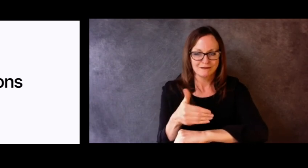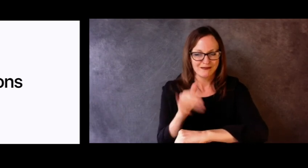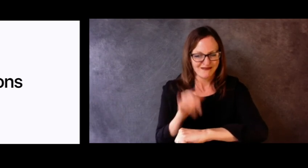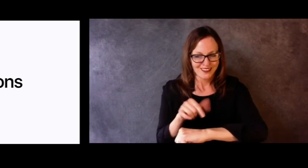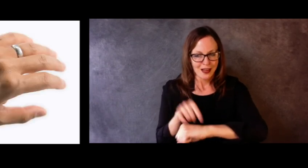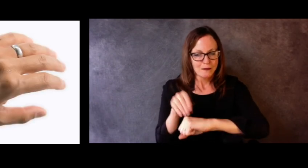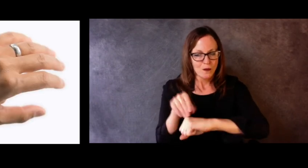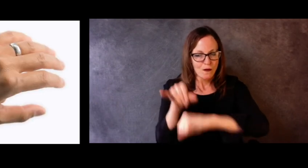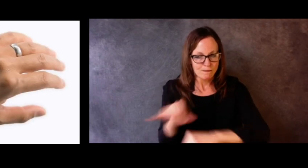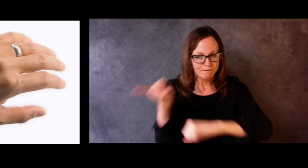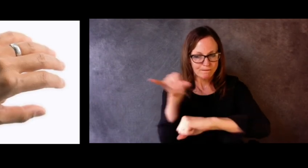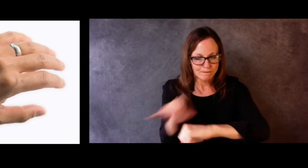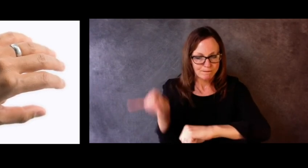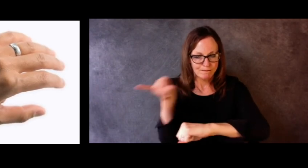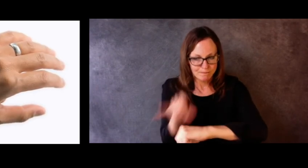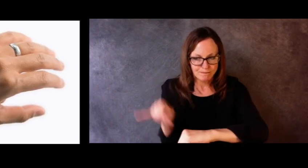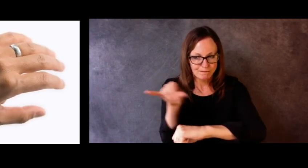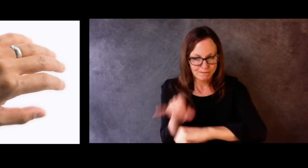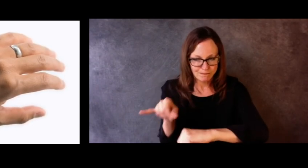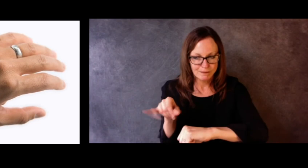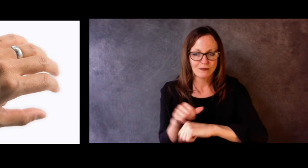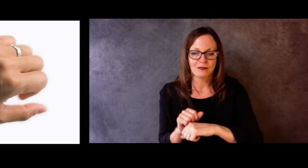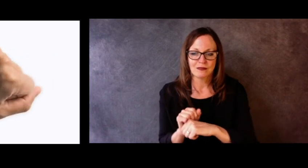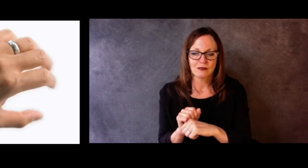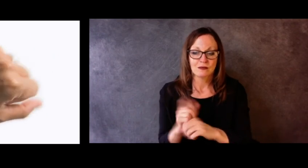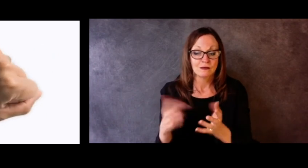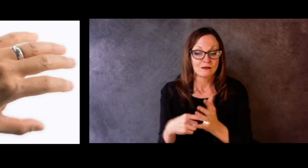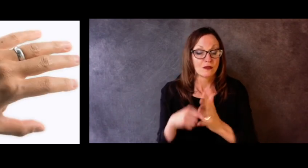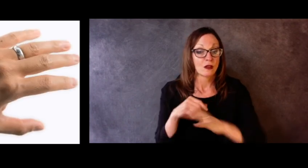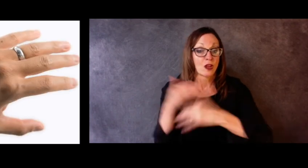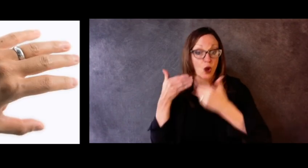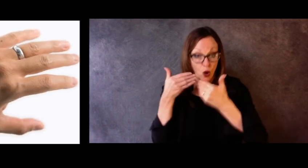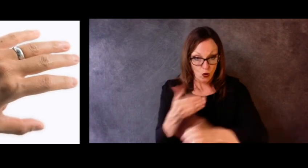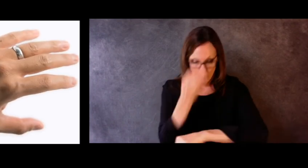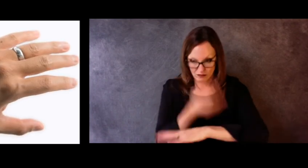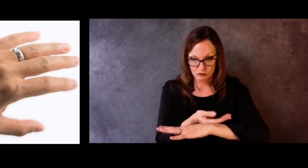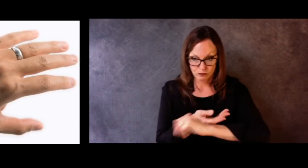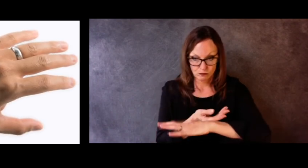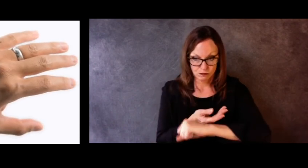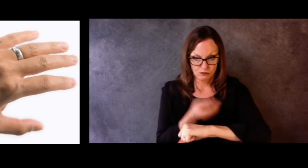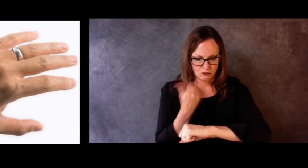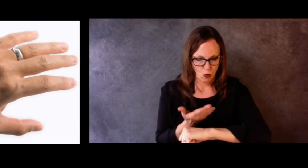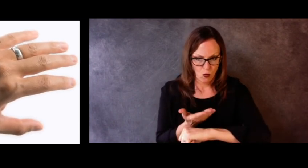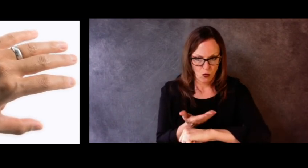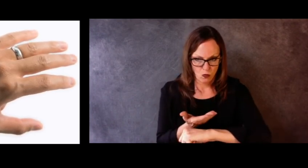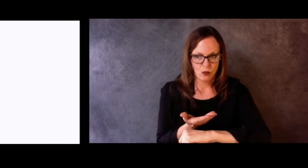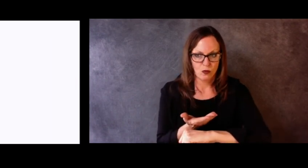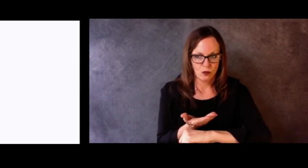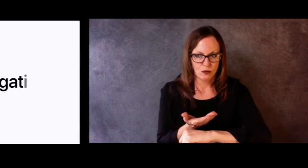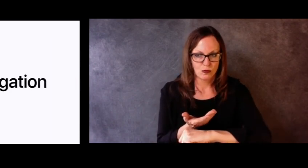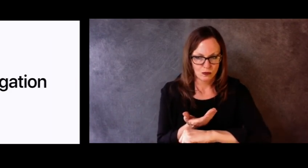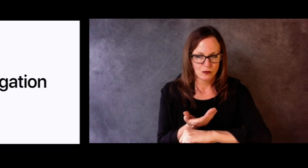quick actions. For example, to answer a call, you can double clench to immediately pick up. A call connects. There are also